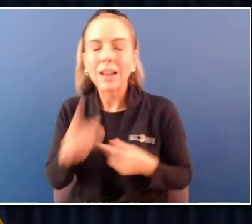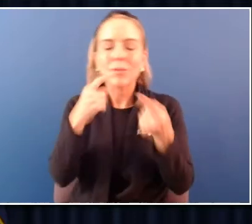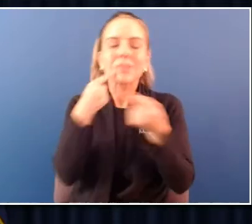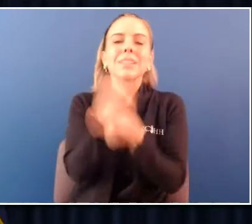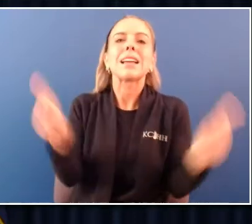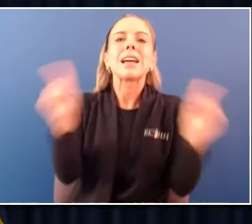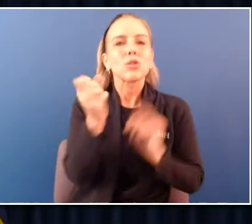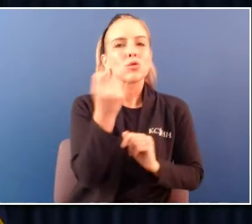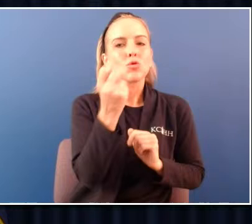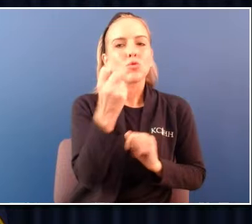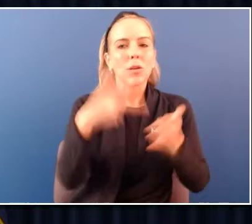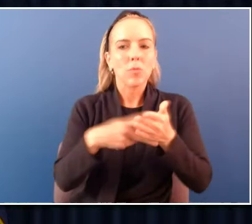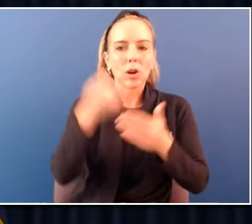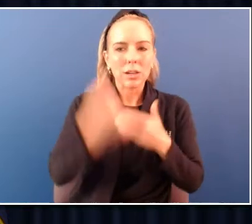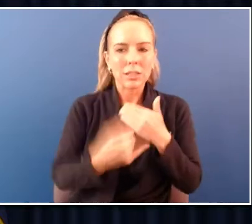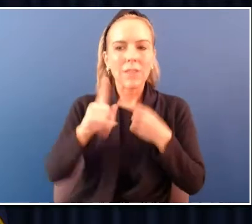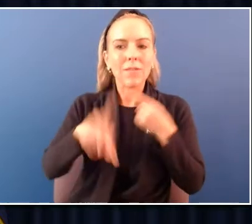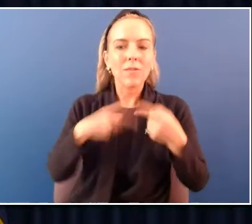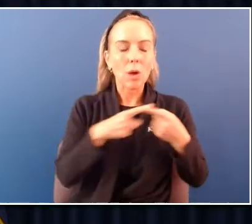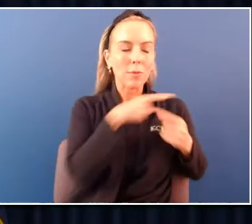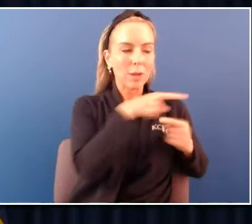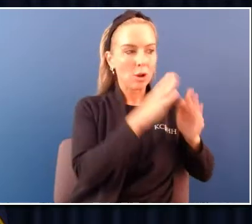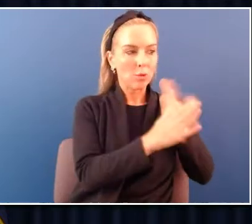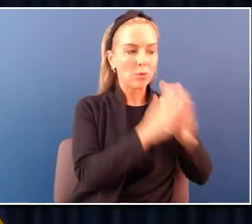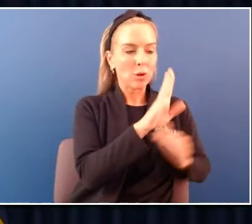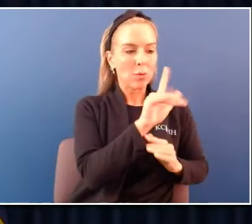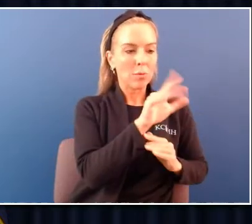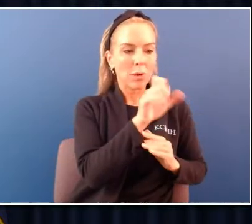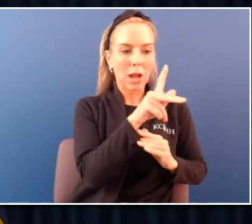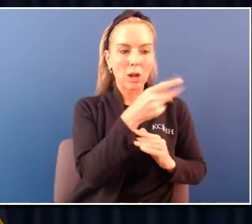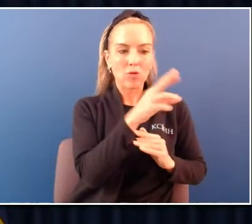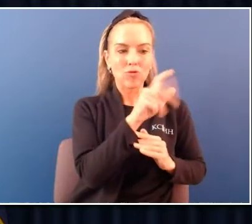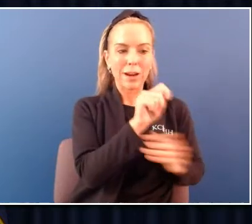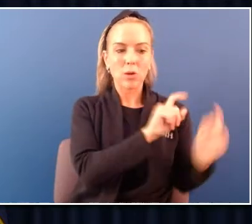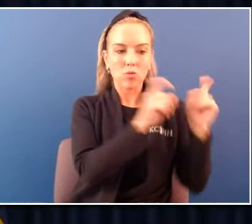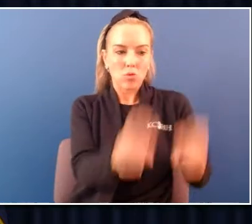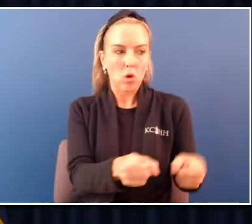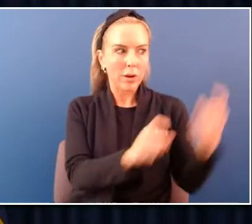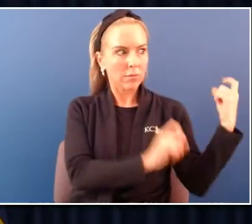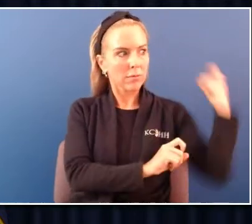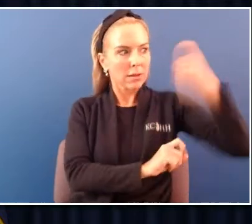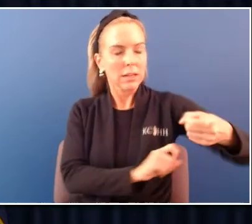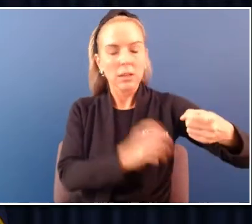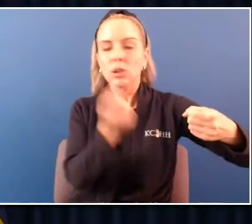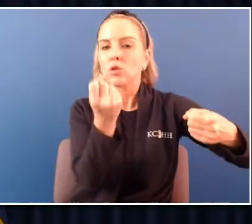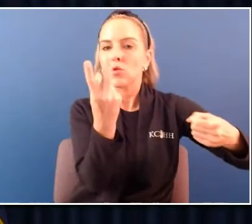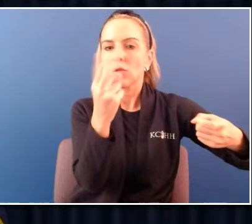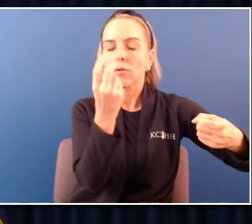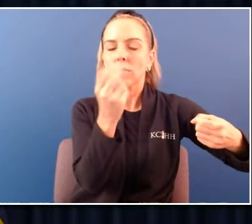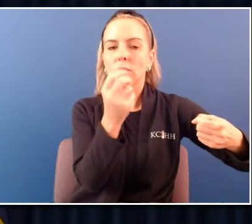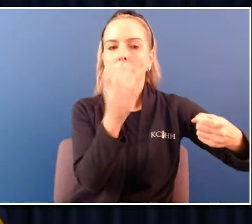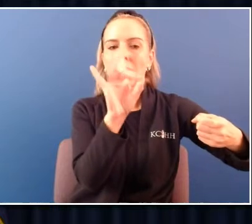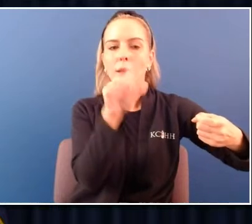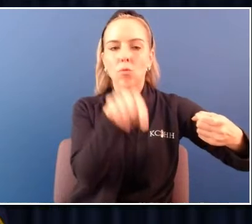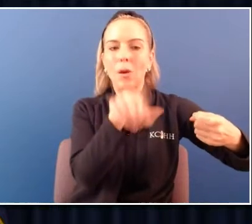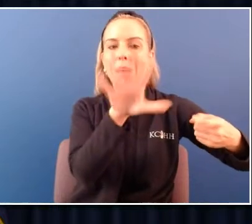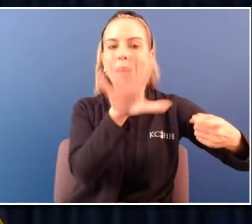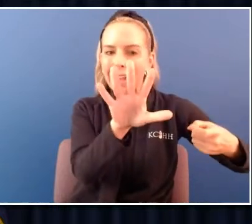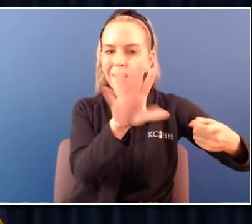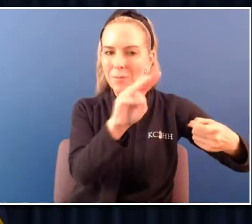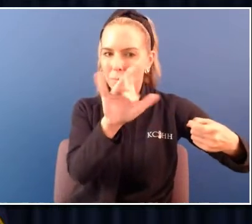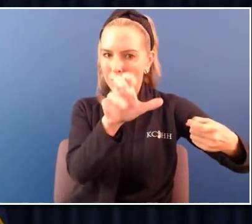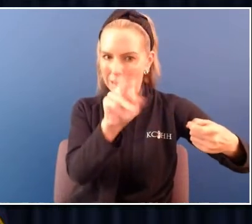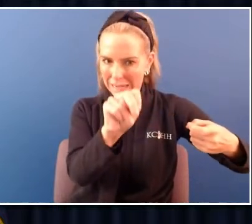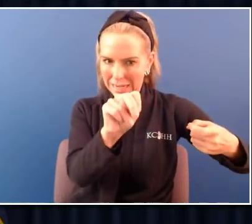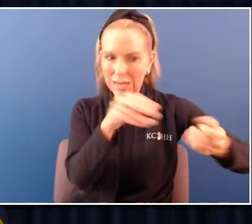Development Block Grant Program that invests $8.5 million in our Kentucky communities. These projects are building